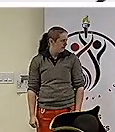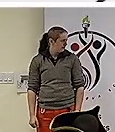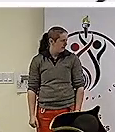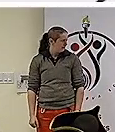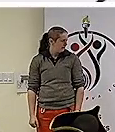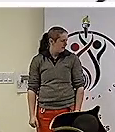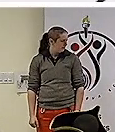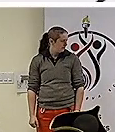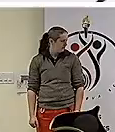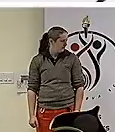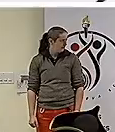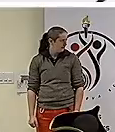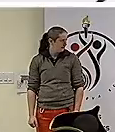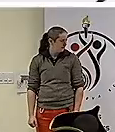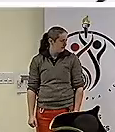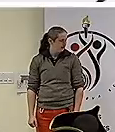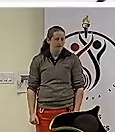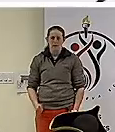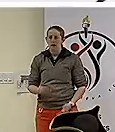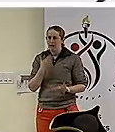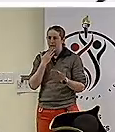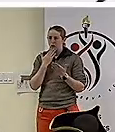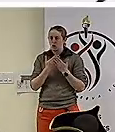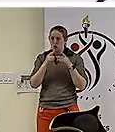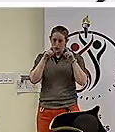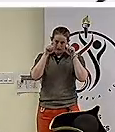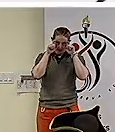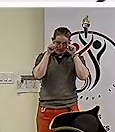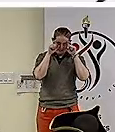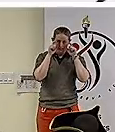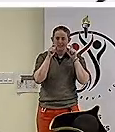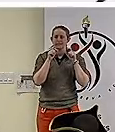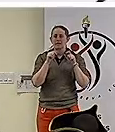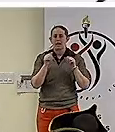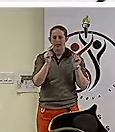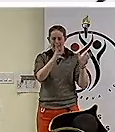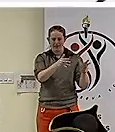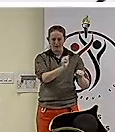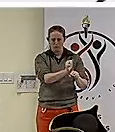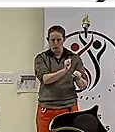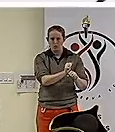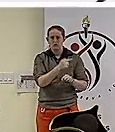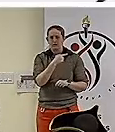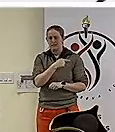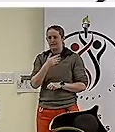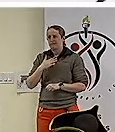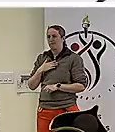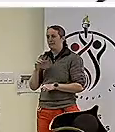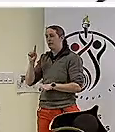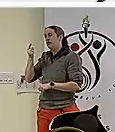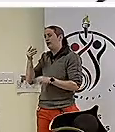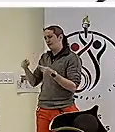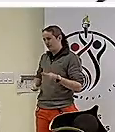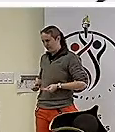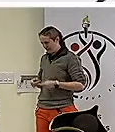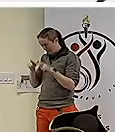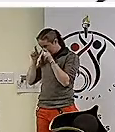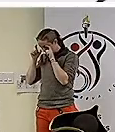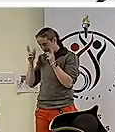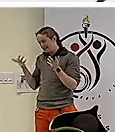And my good glasses are at work. These are dollar store glasses. They work.